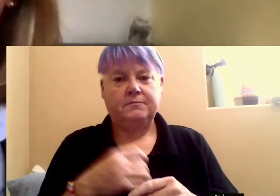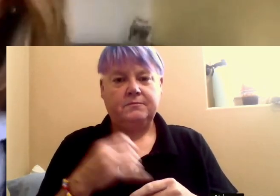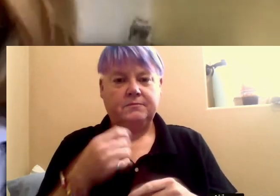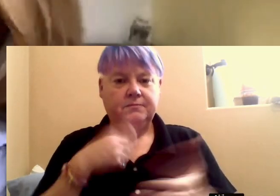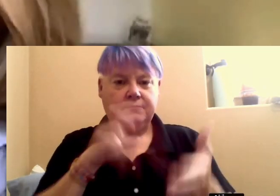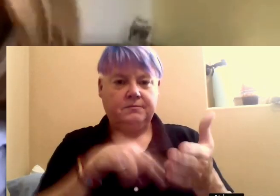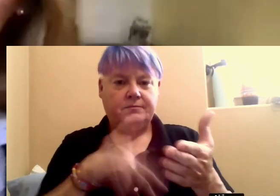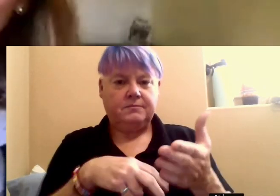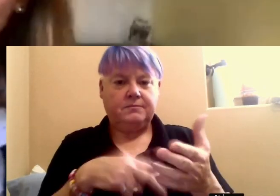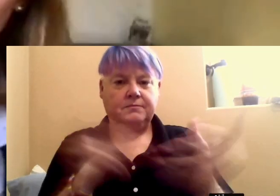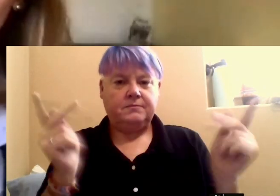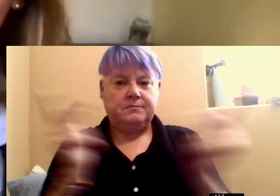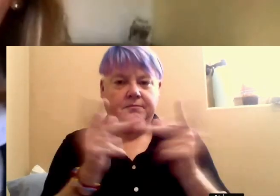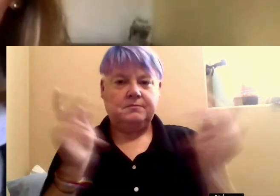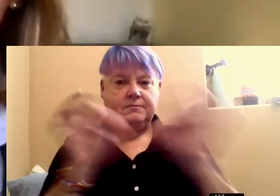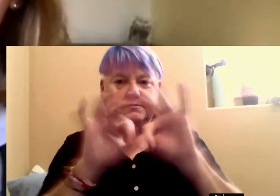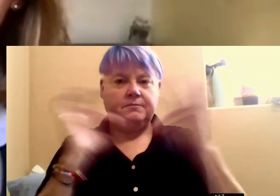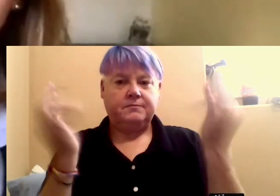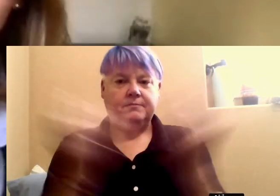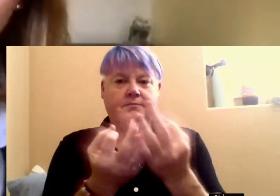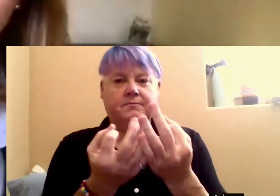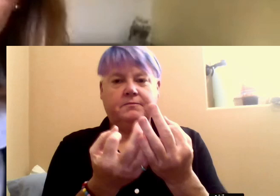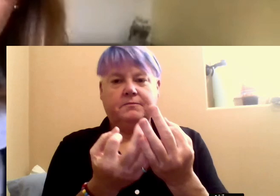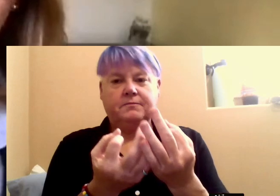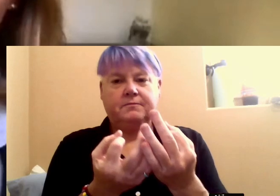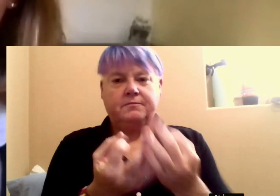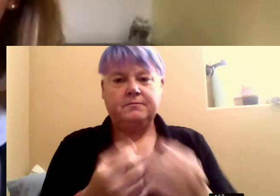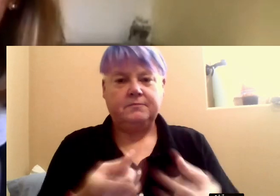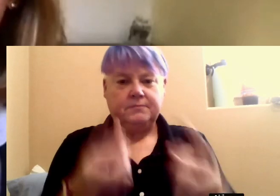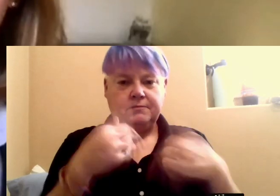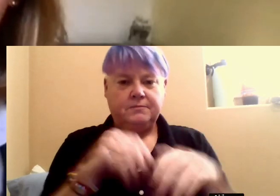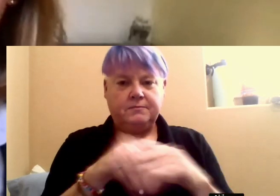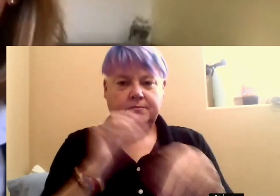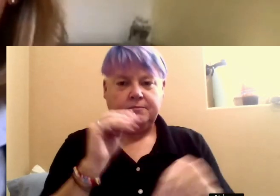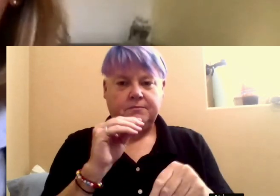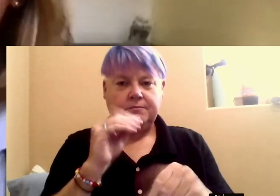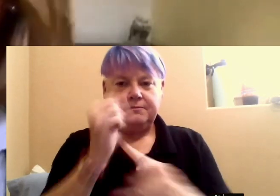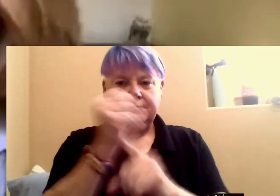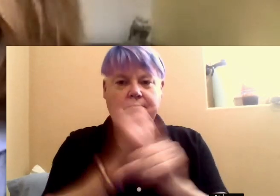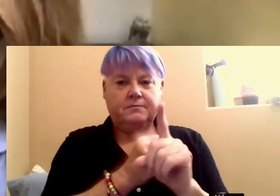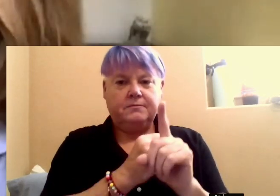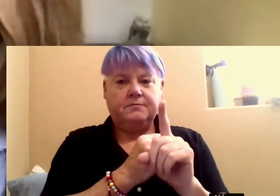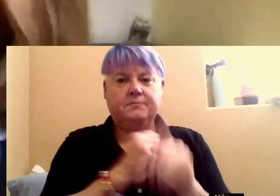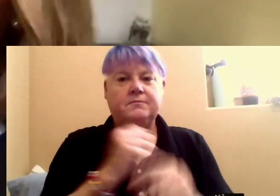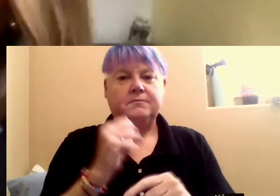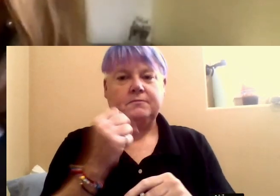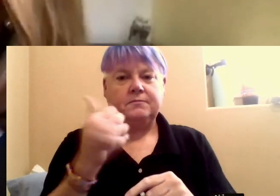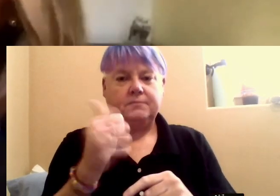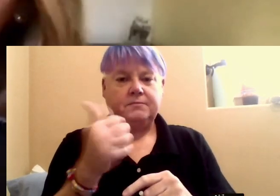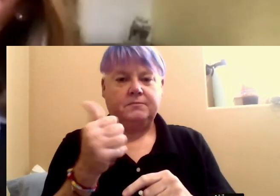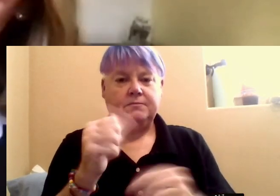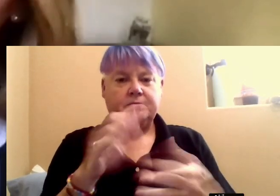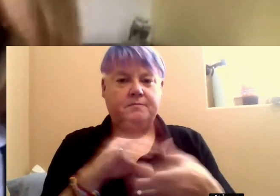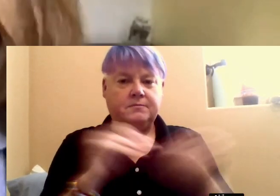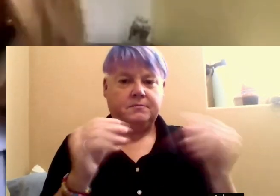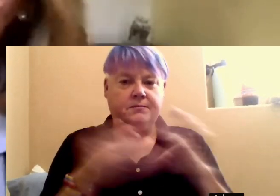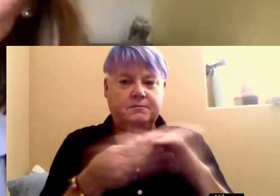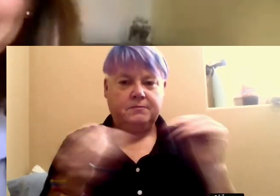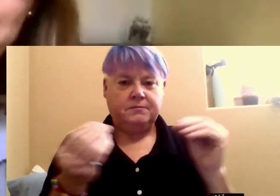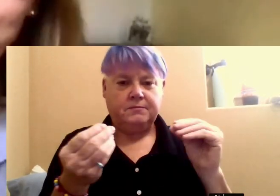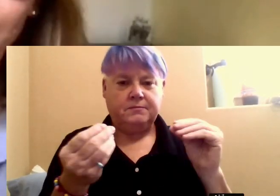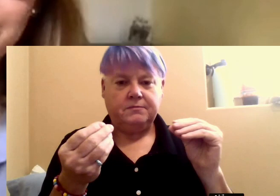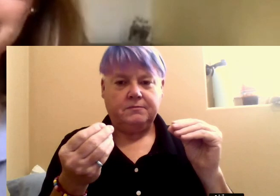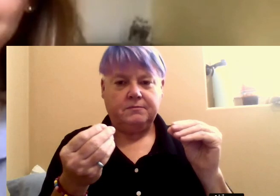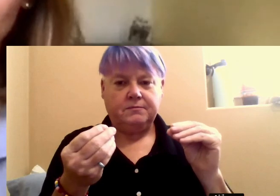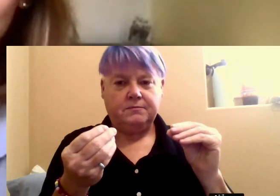from my novel, The Perfect Family, that came out on August 10th. And it is the story, no